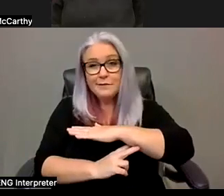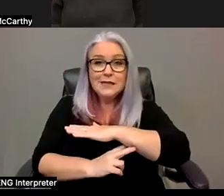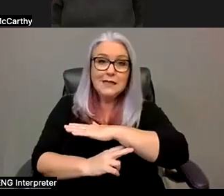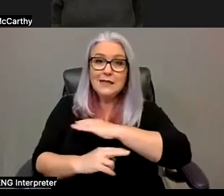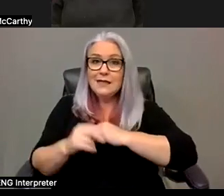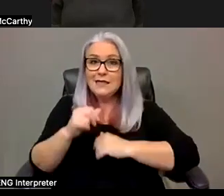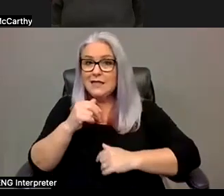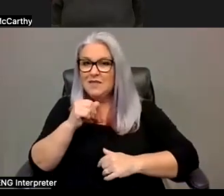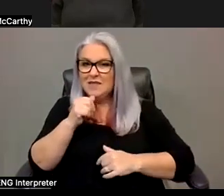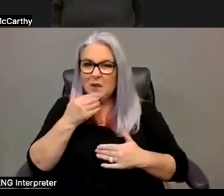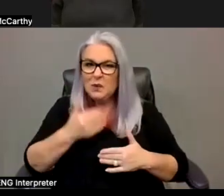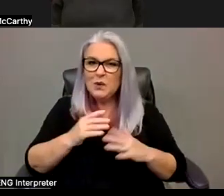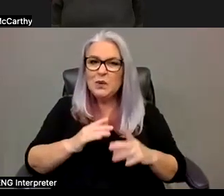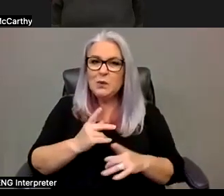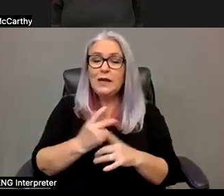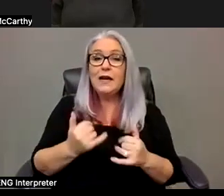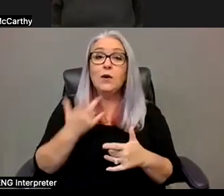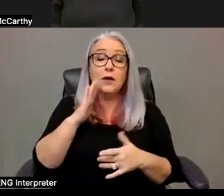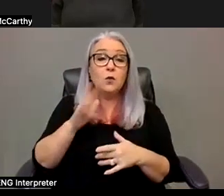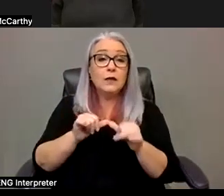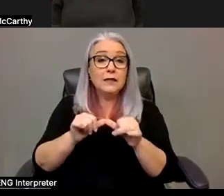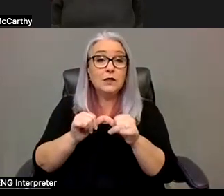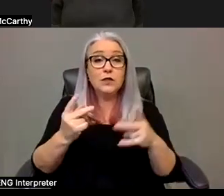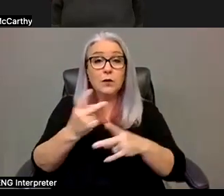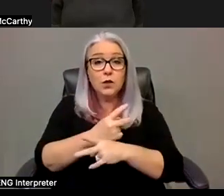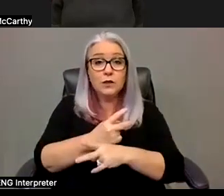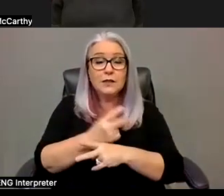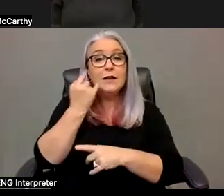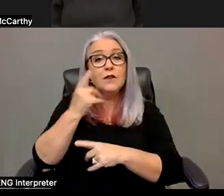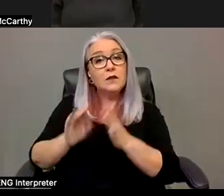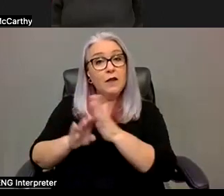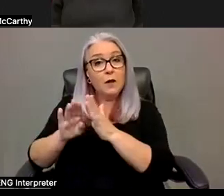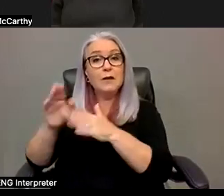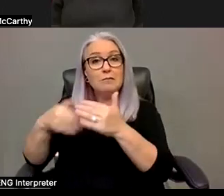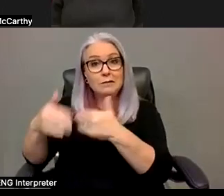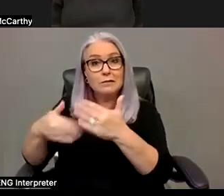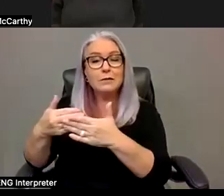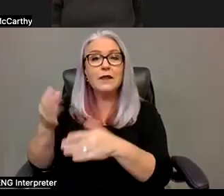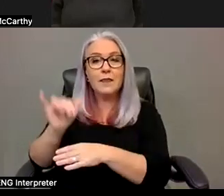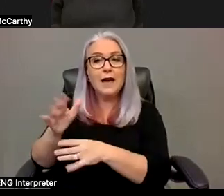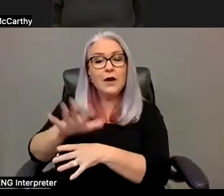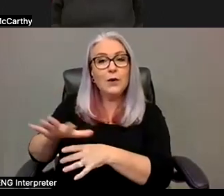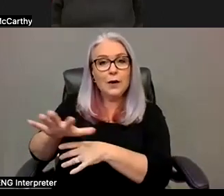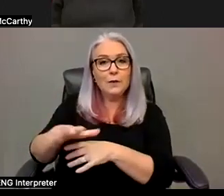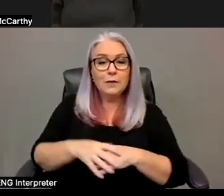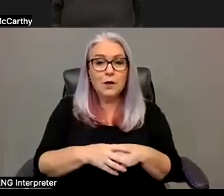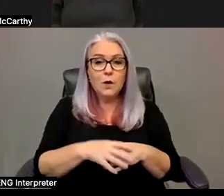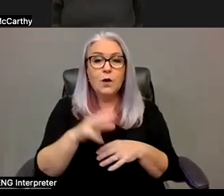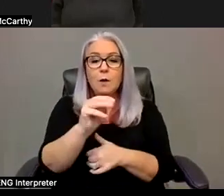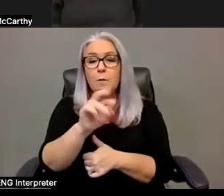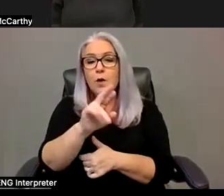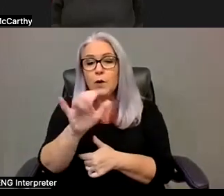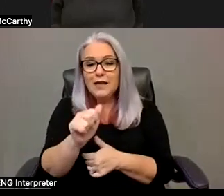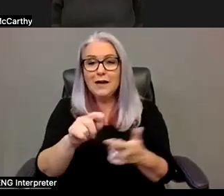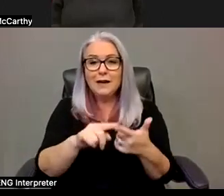adequate, and it will only get worse if there's any more development down that way. So I would say marina,